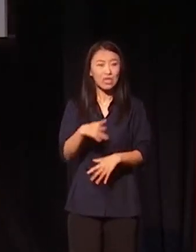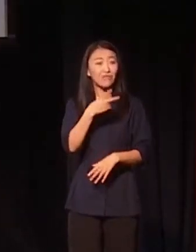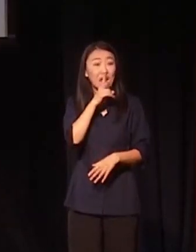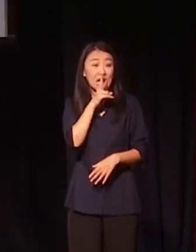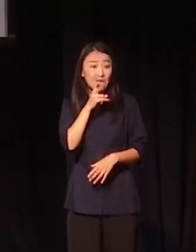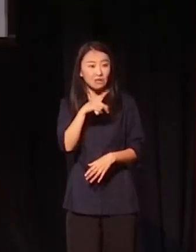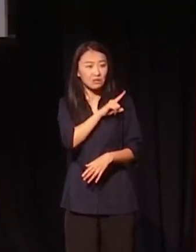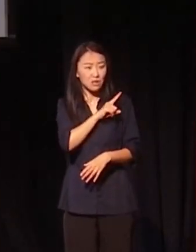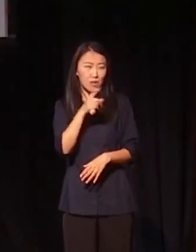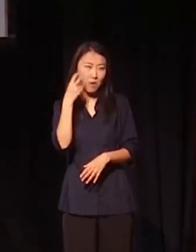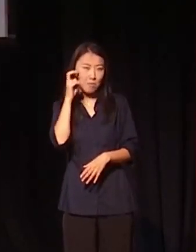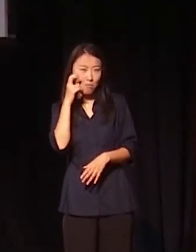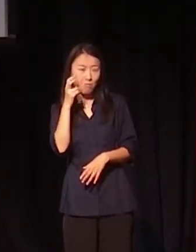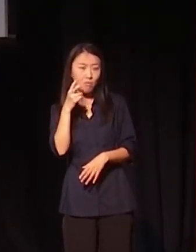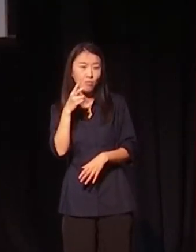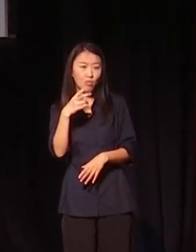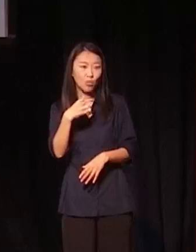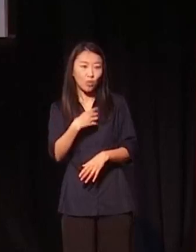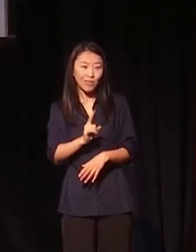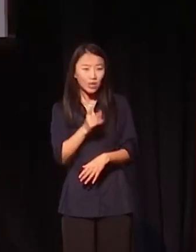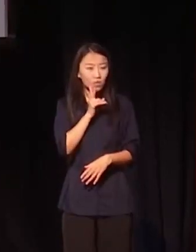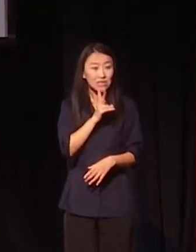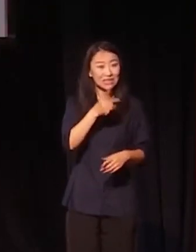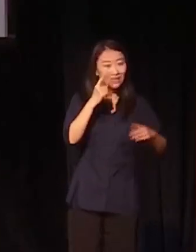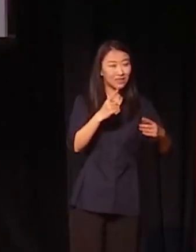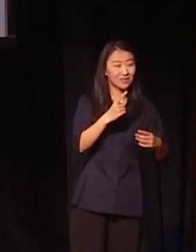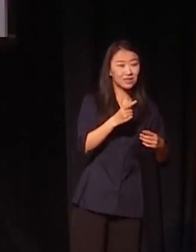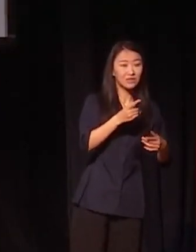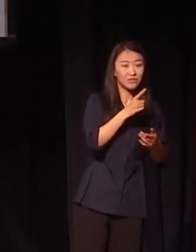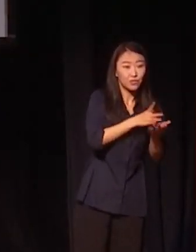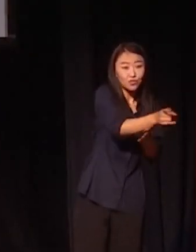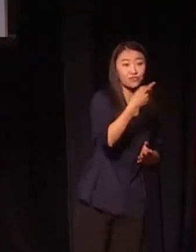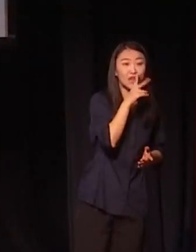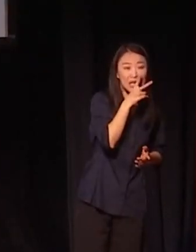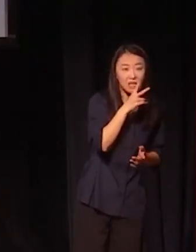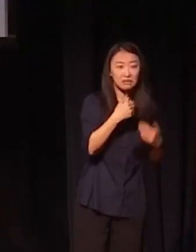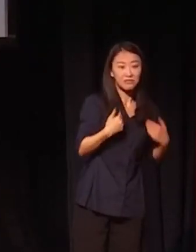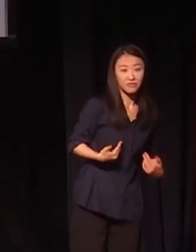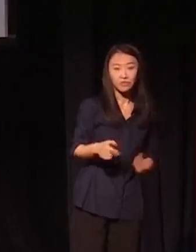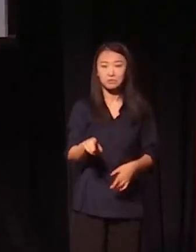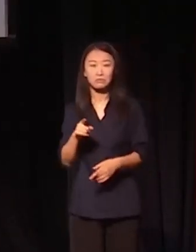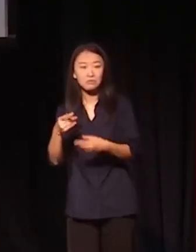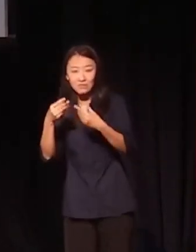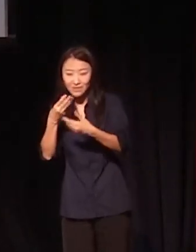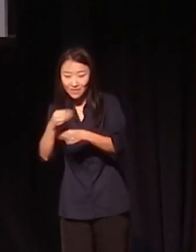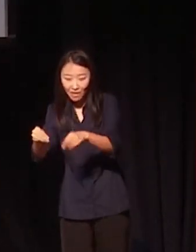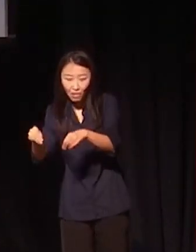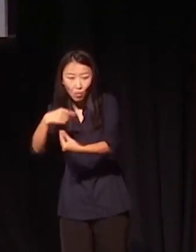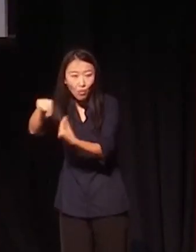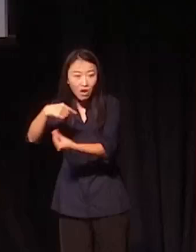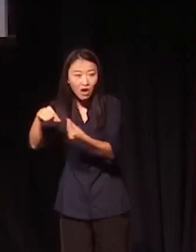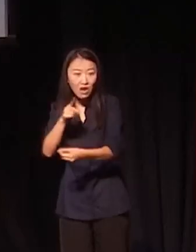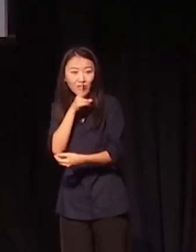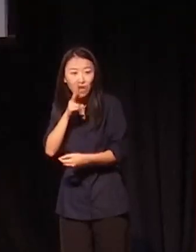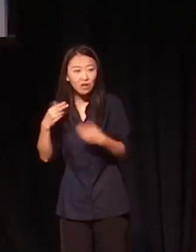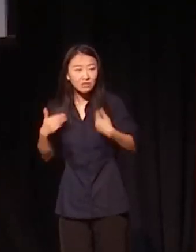is necessarily kind of aligns with when we talk about interpreter role and what that means, that interpreters in an educational context, especially when they're working